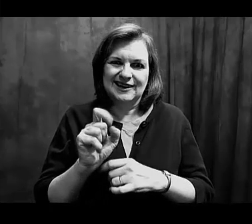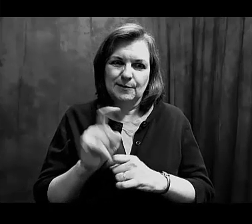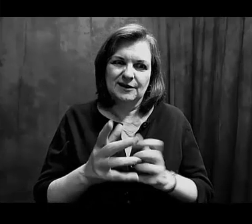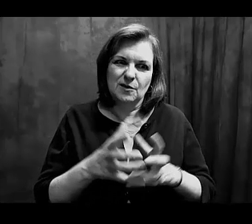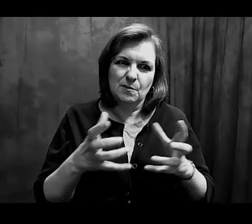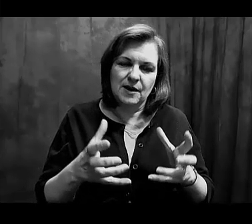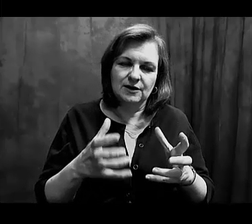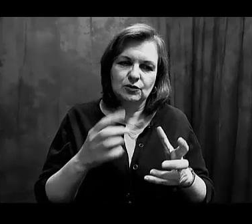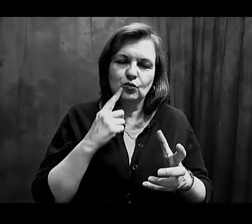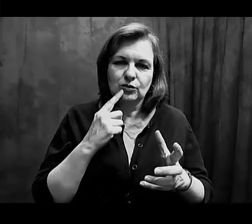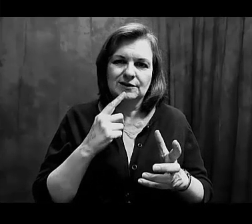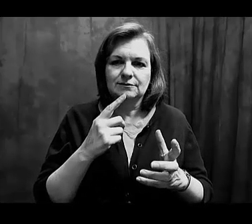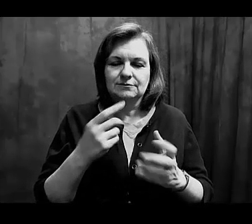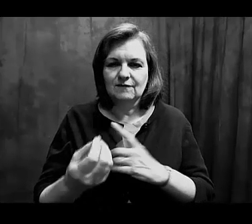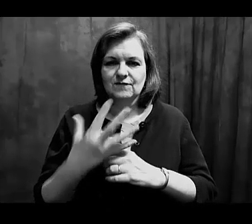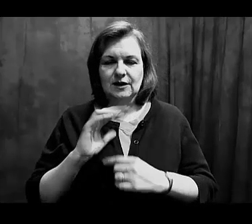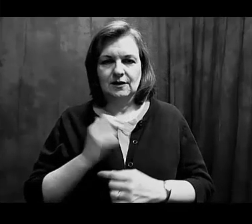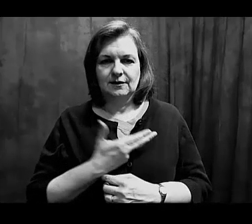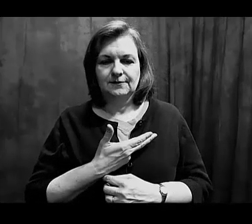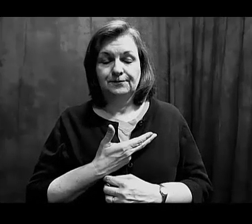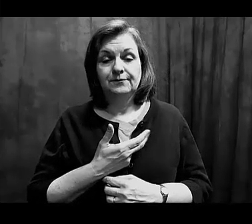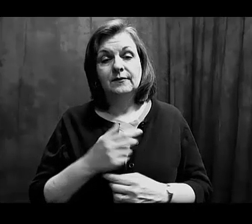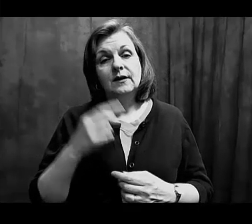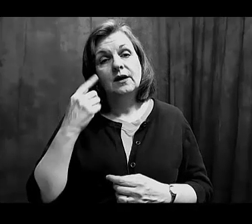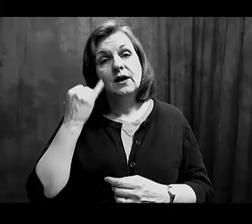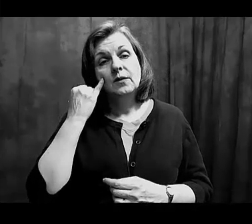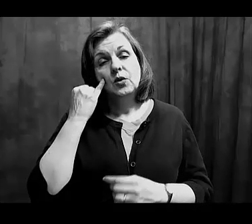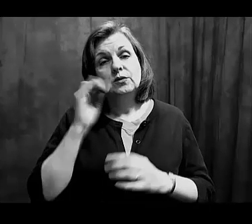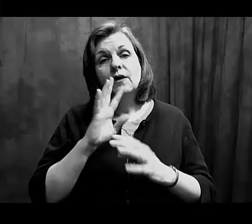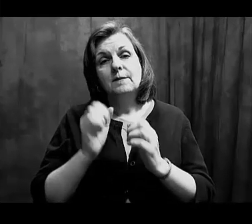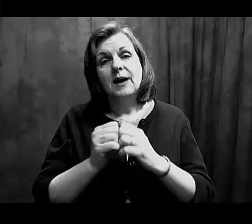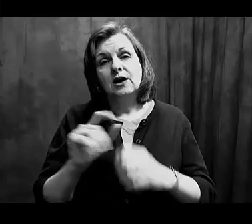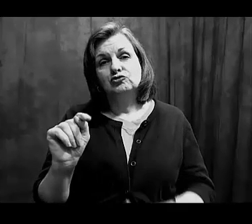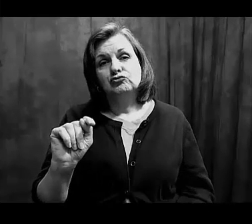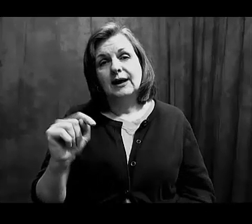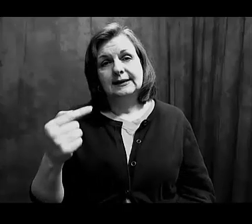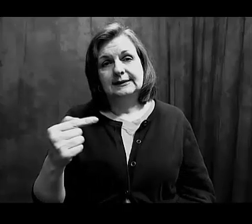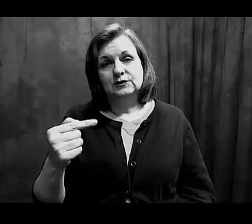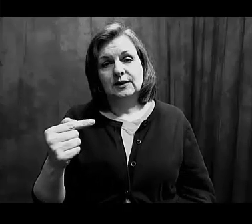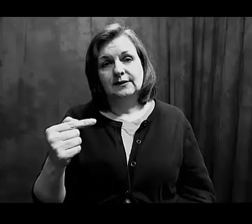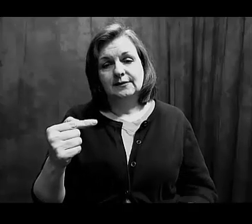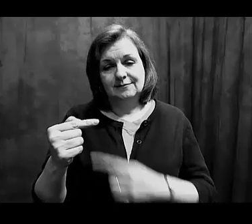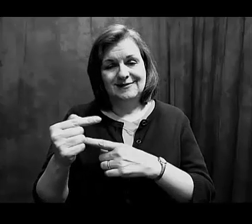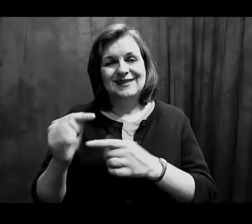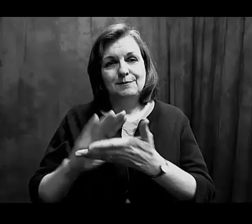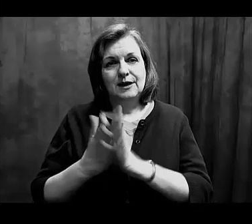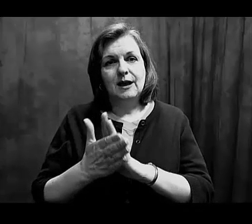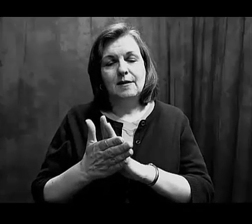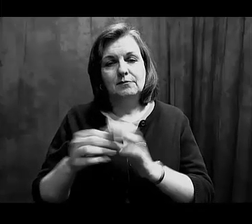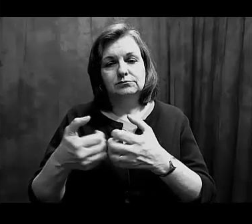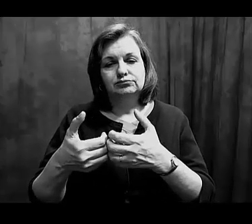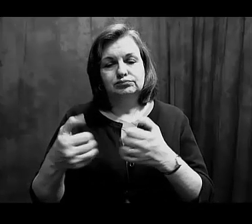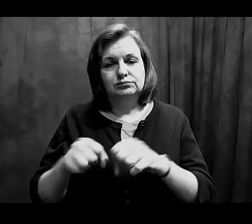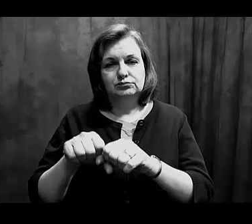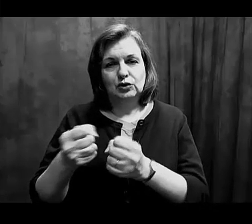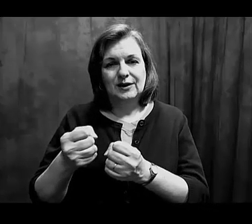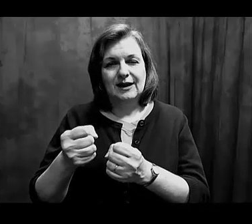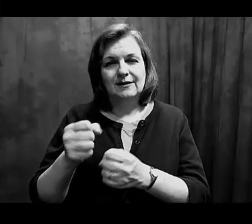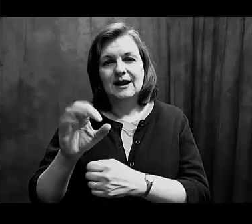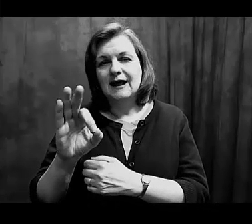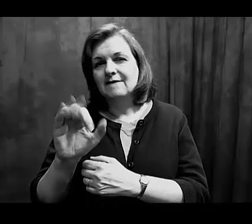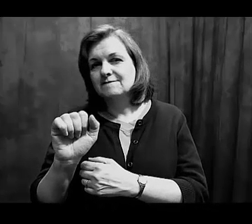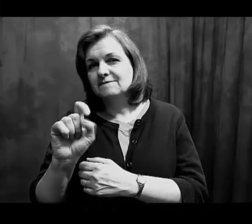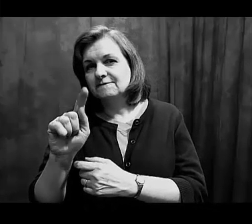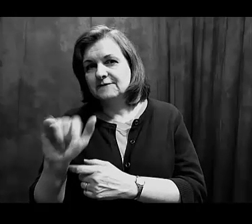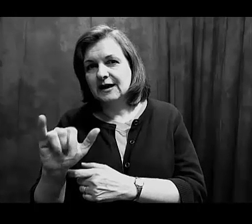long term how that kind of fits in. So when we look at triglycerides, for example, we talked about, you would actually break